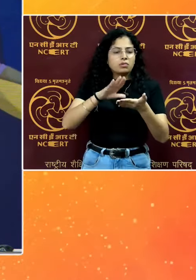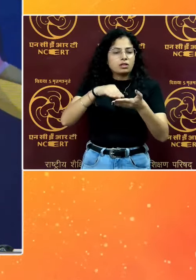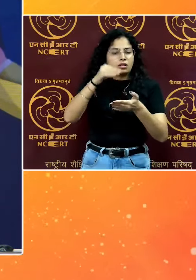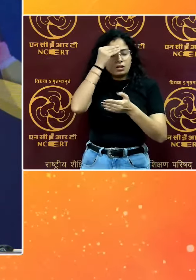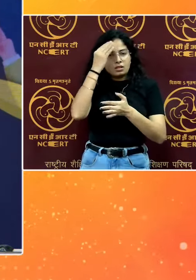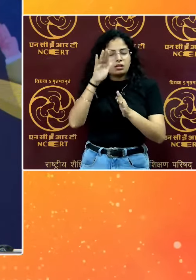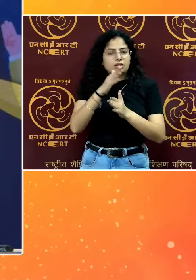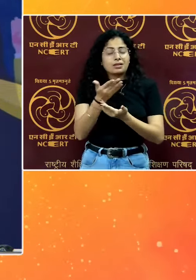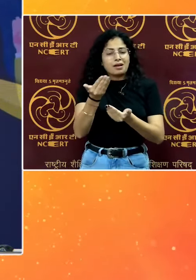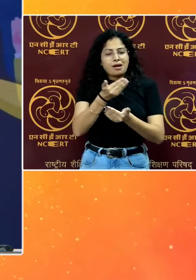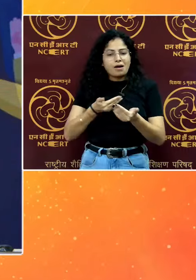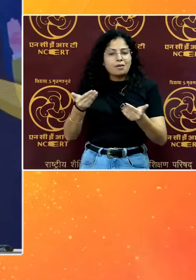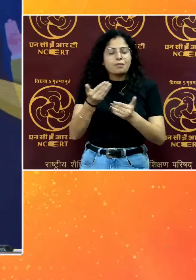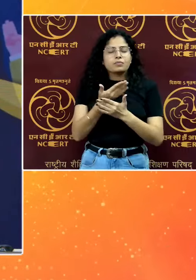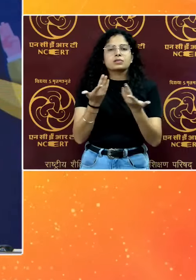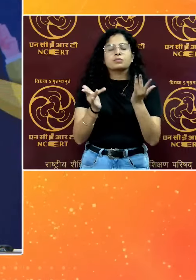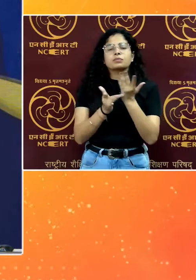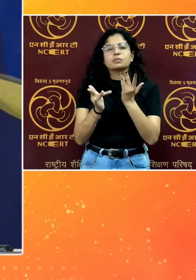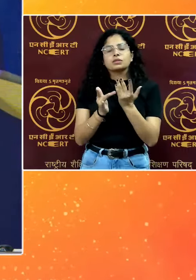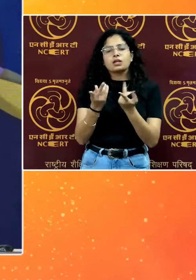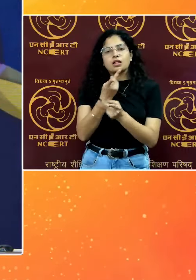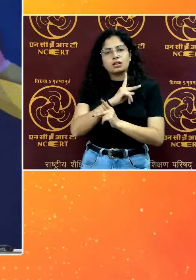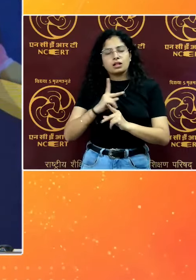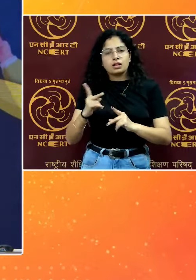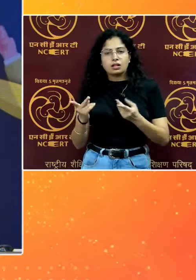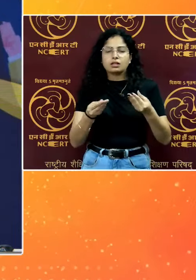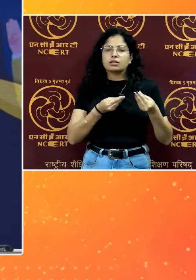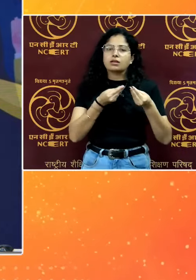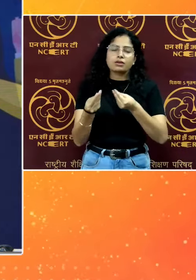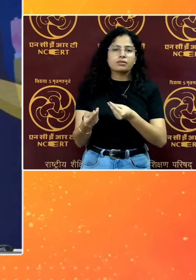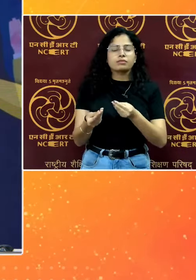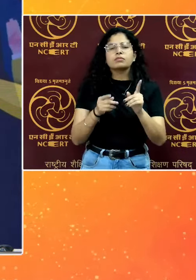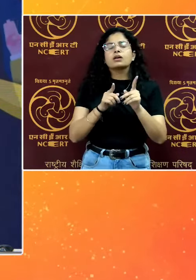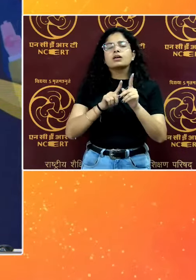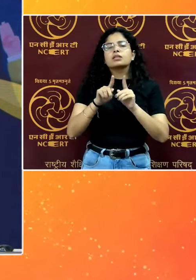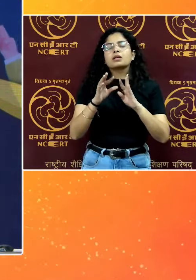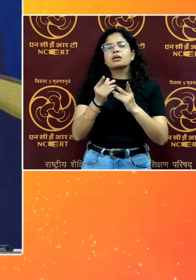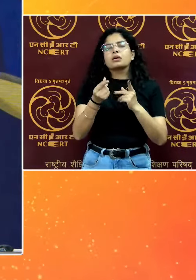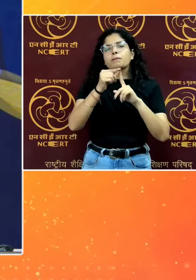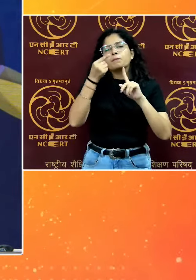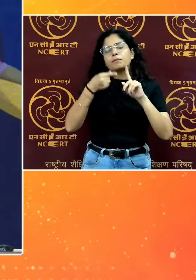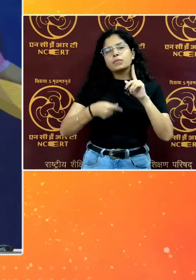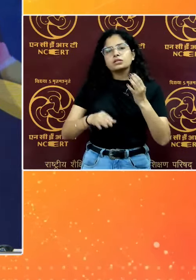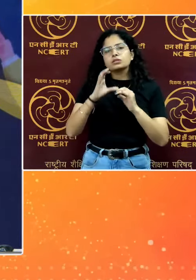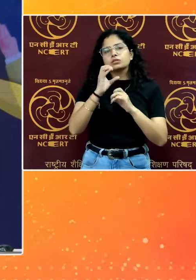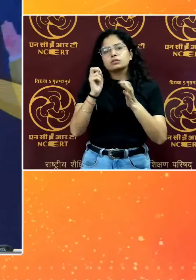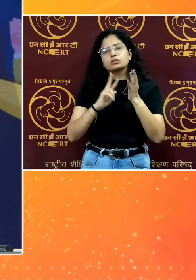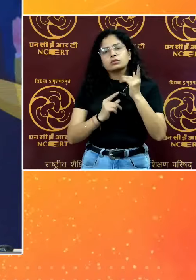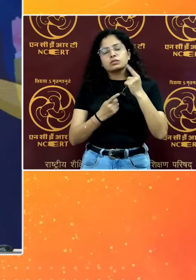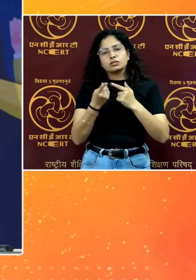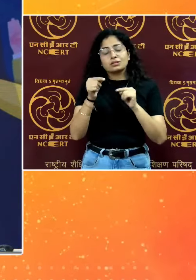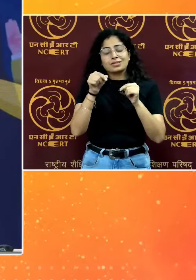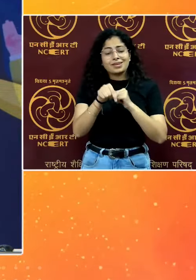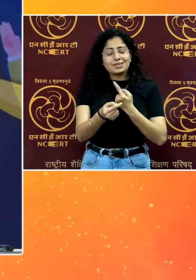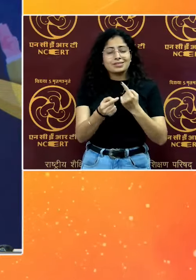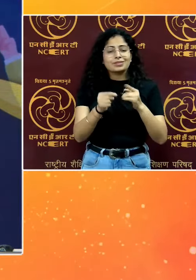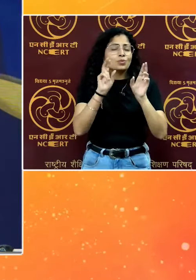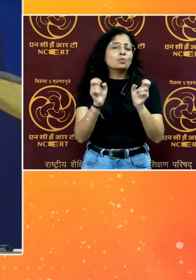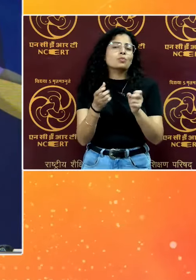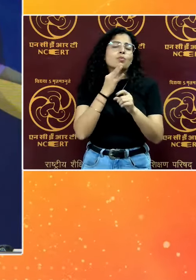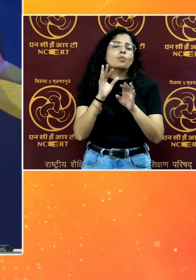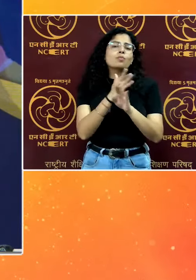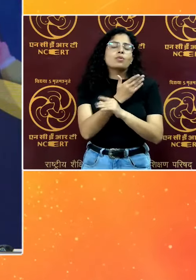are, we have technology to deliver content accordingly, like the personalized content. I want to understand from you the relevance of today's topic and why